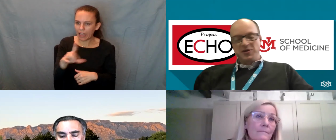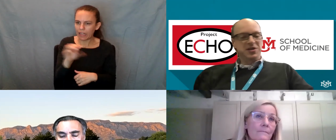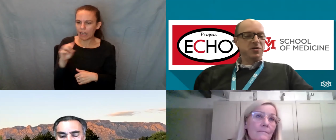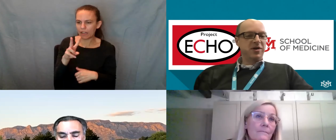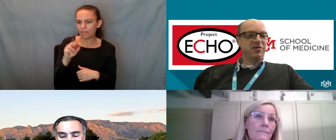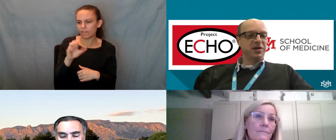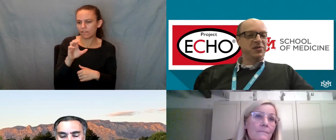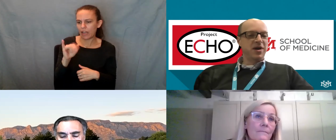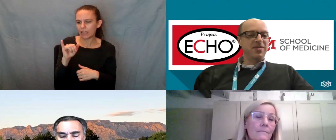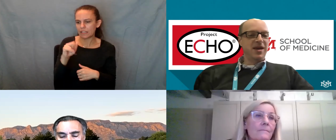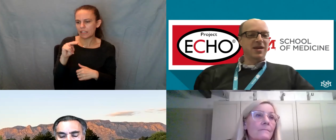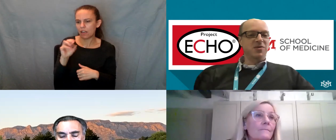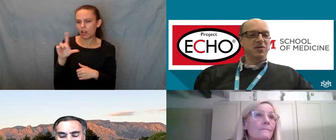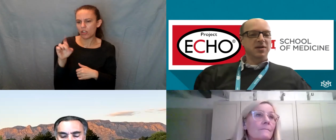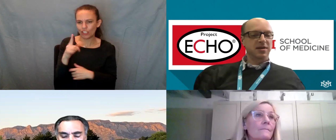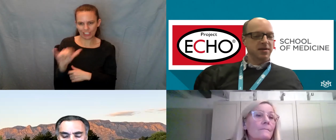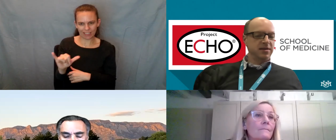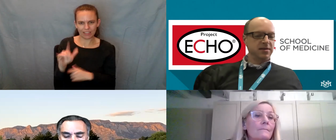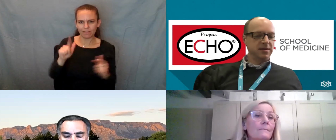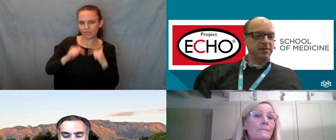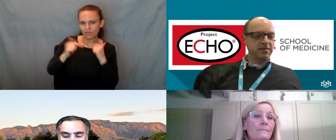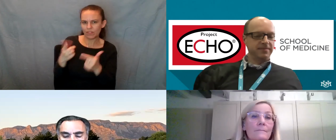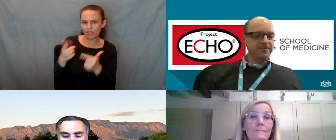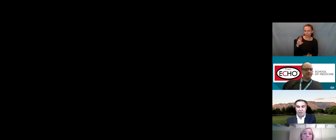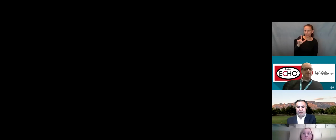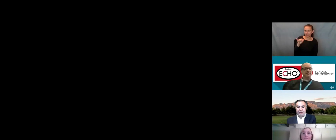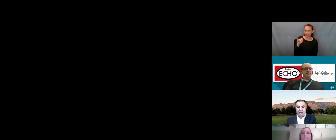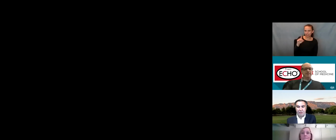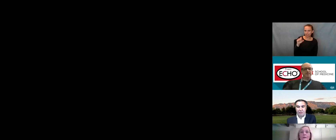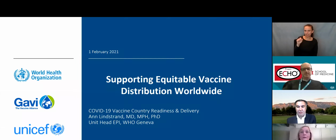over to you, Dr. Lindstrand. Thank you.